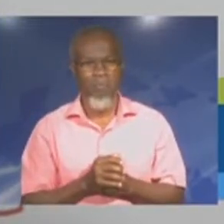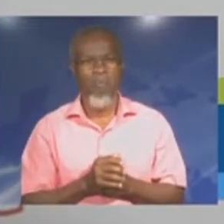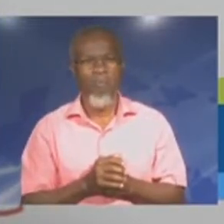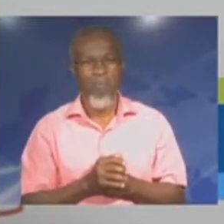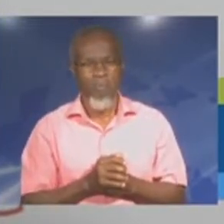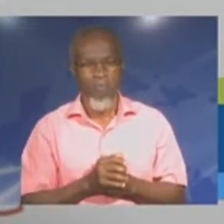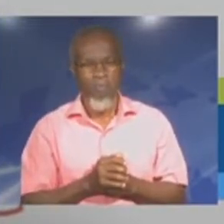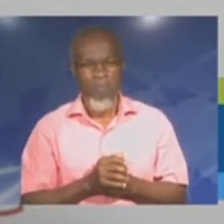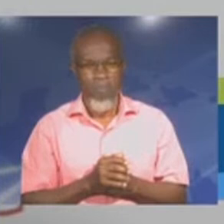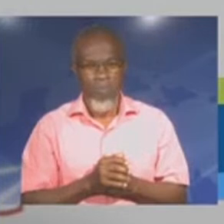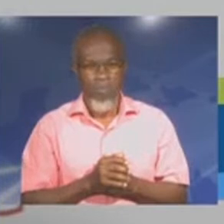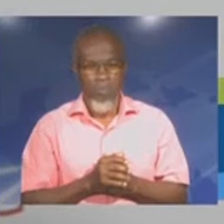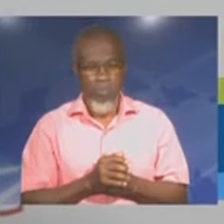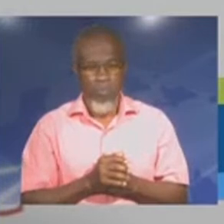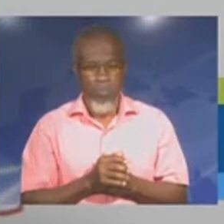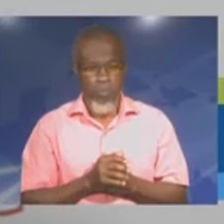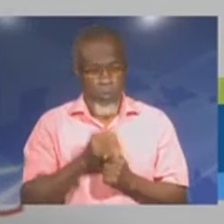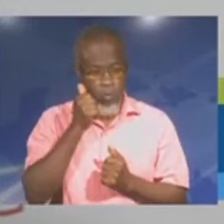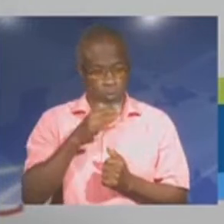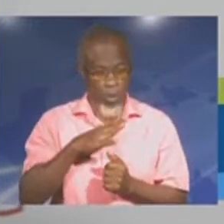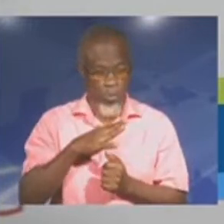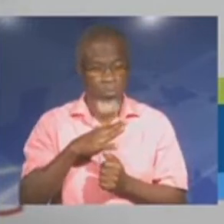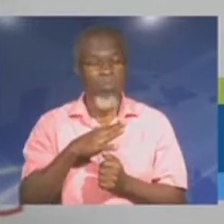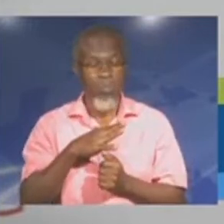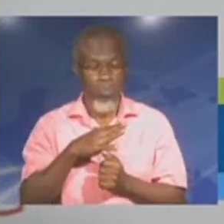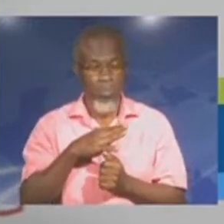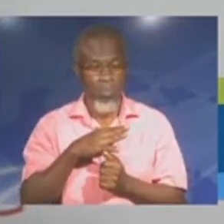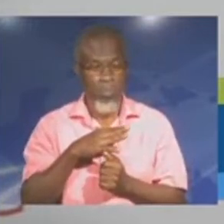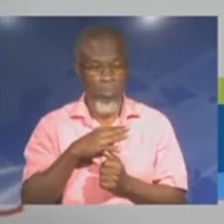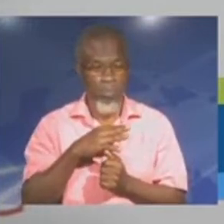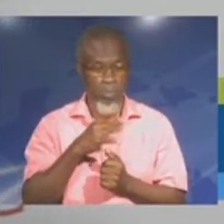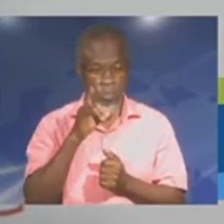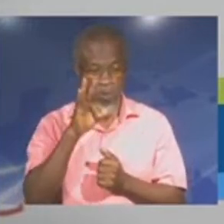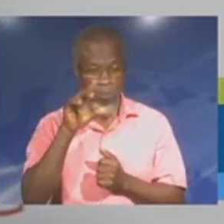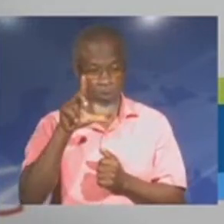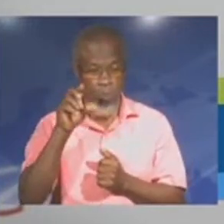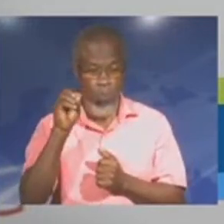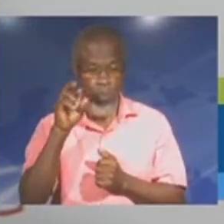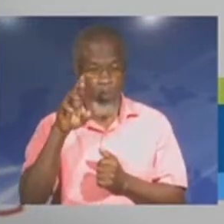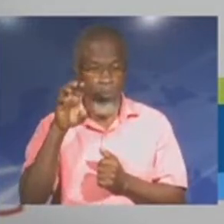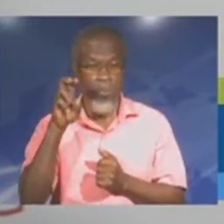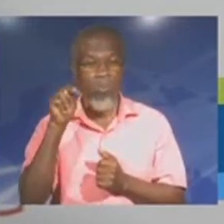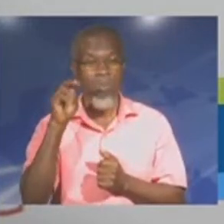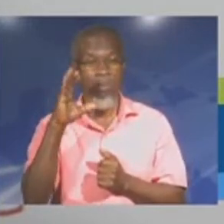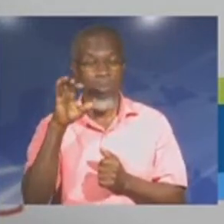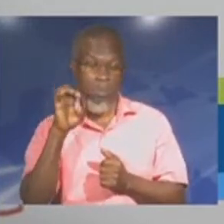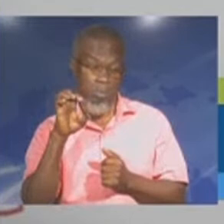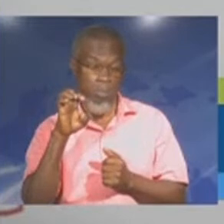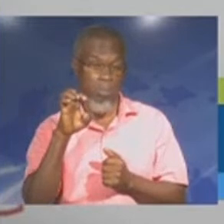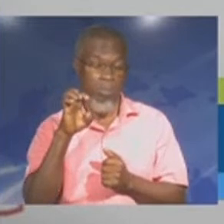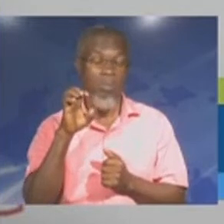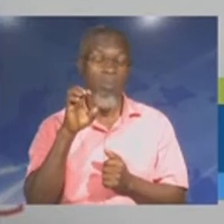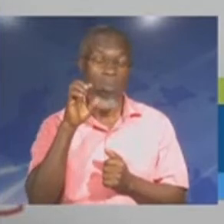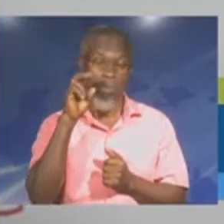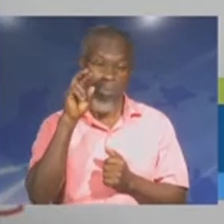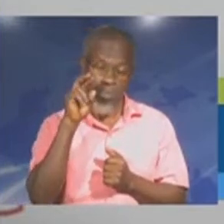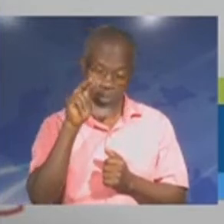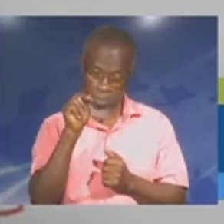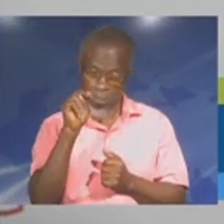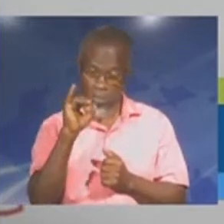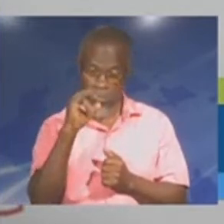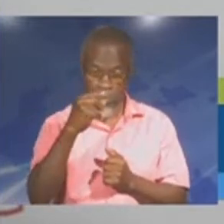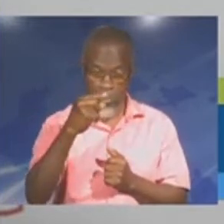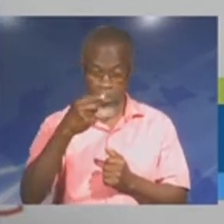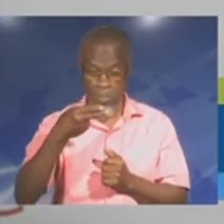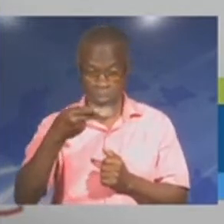12th, 1820. And it was Florence Nightingale and her experiences that she gained